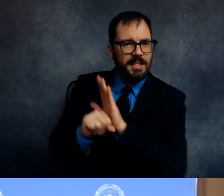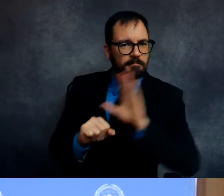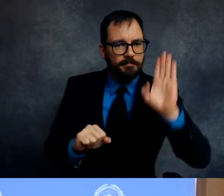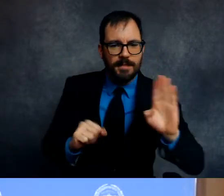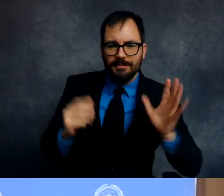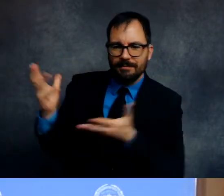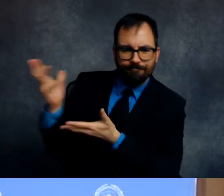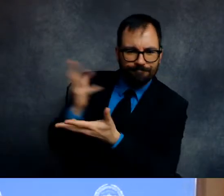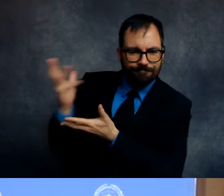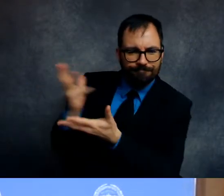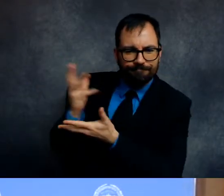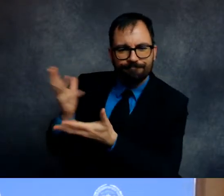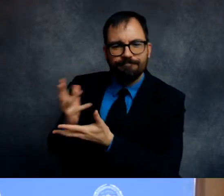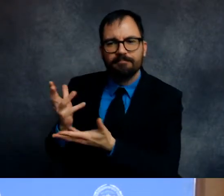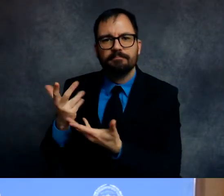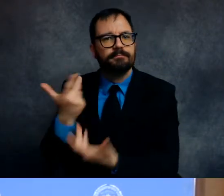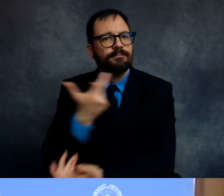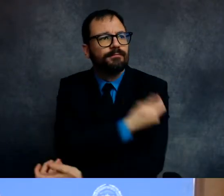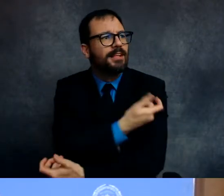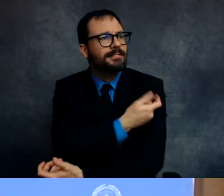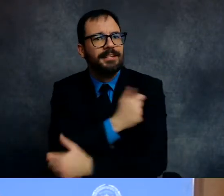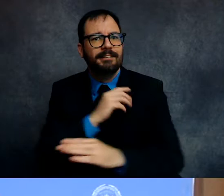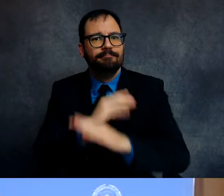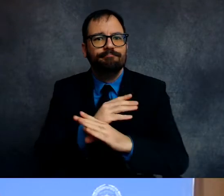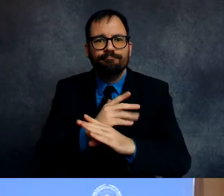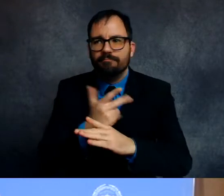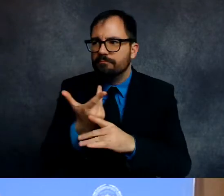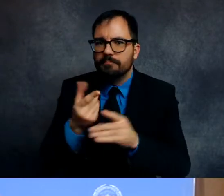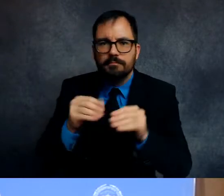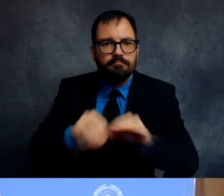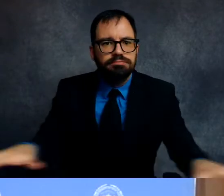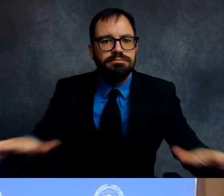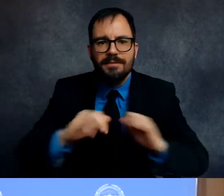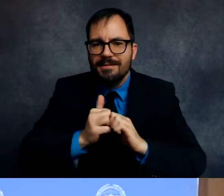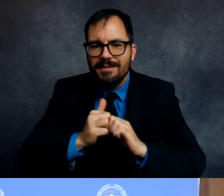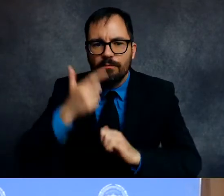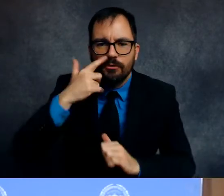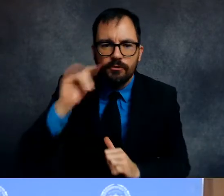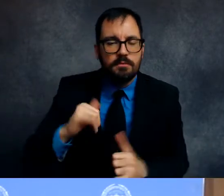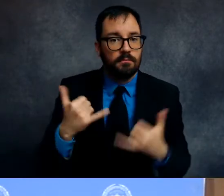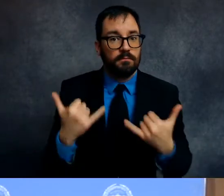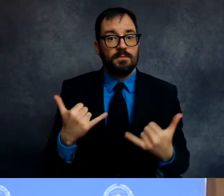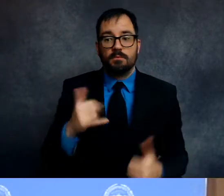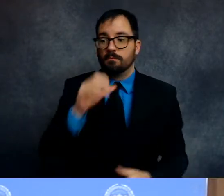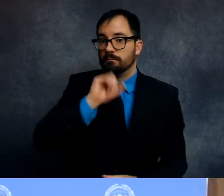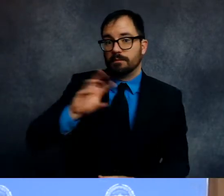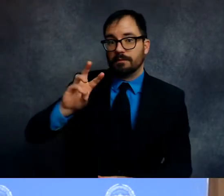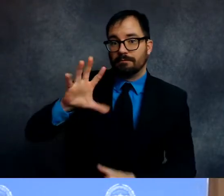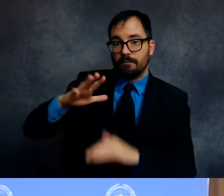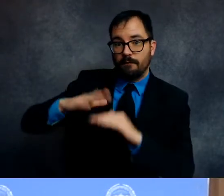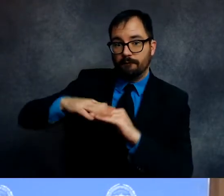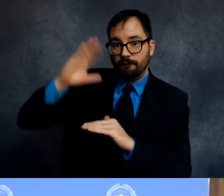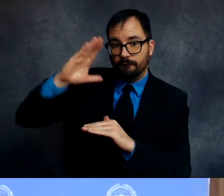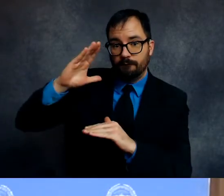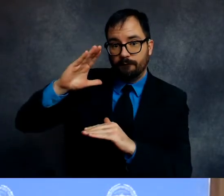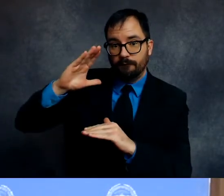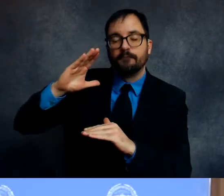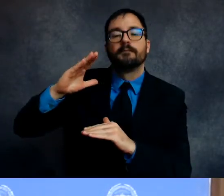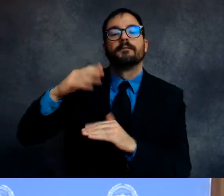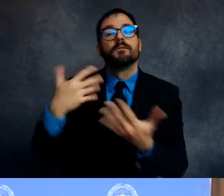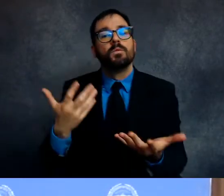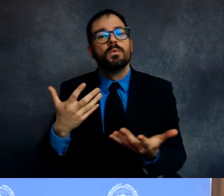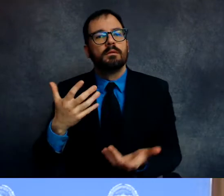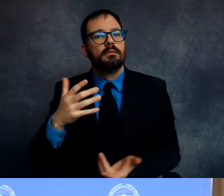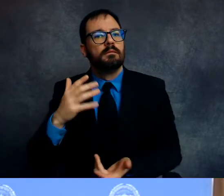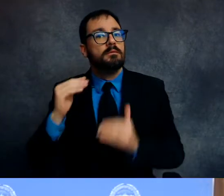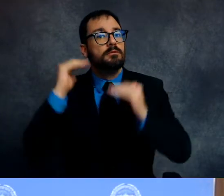city, you can visit boston.gov or call 311. We continue to work with the state on the vaccine rollout. Right